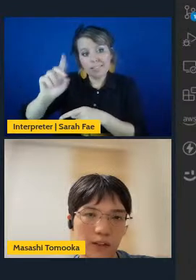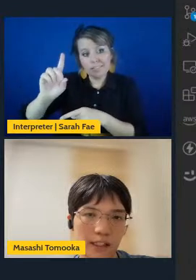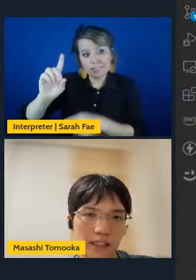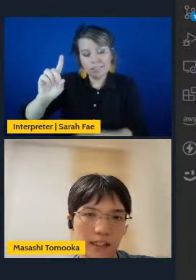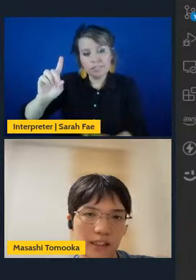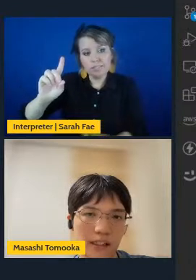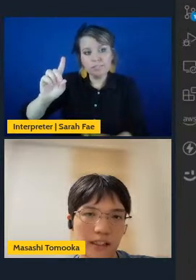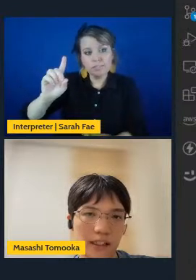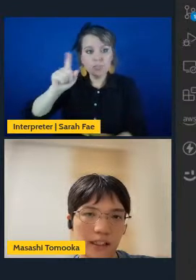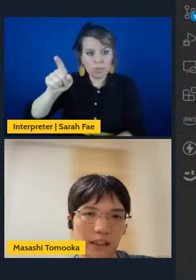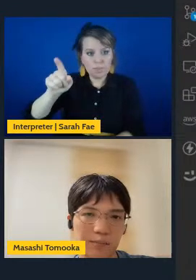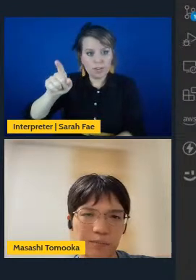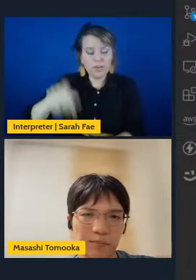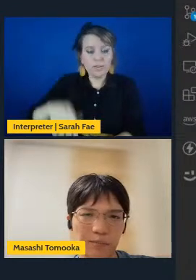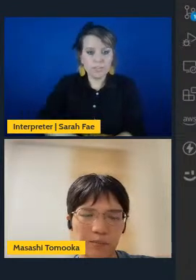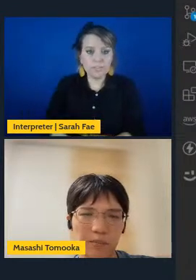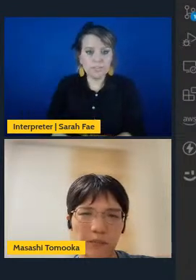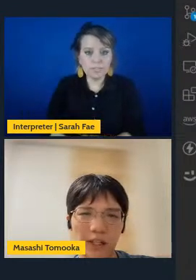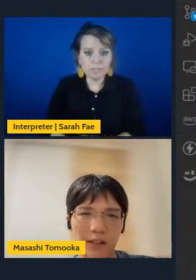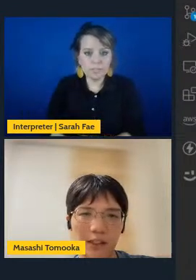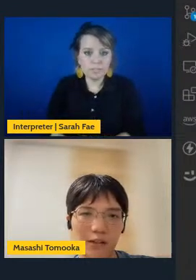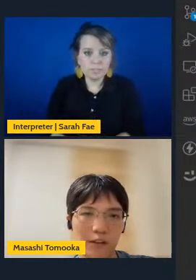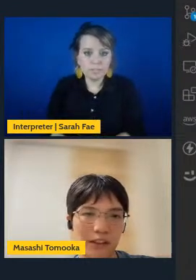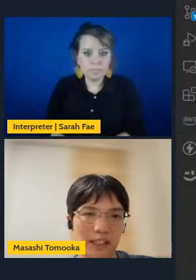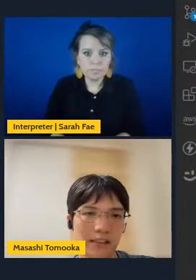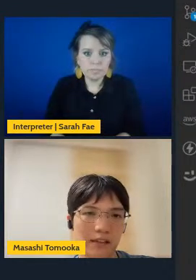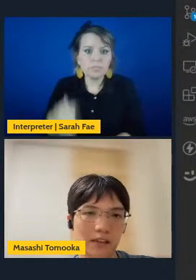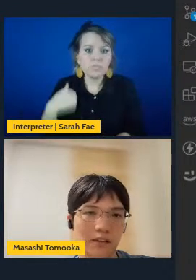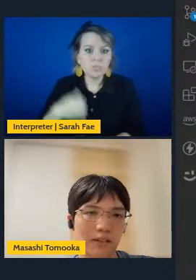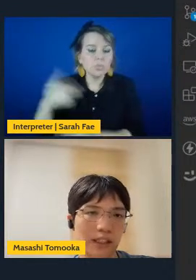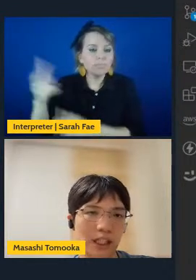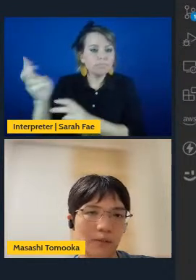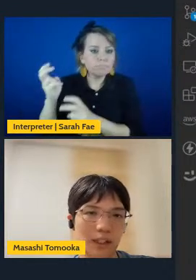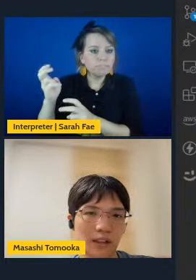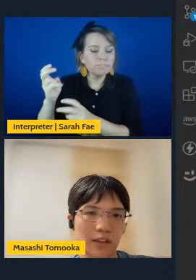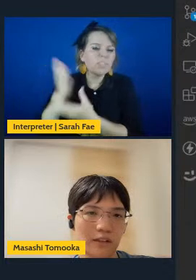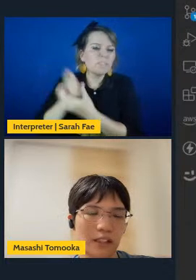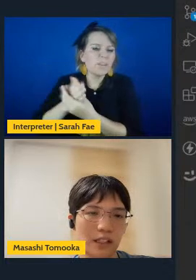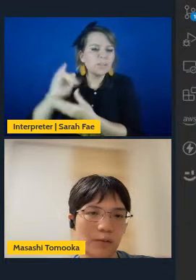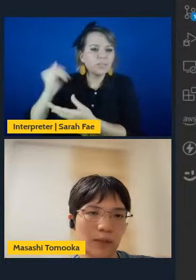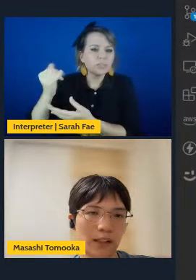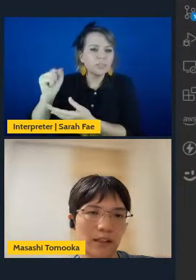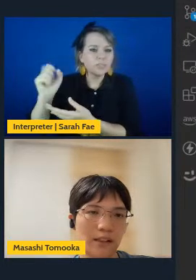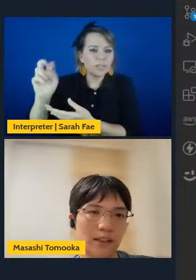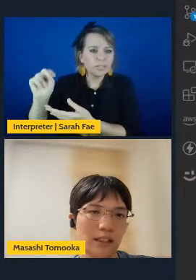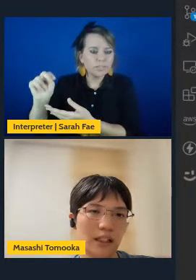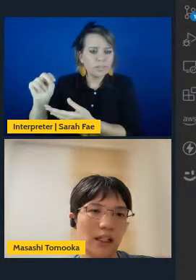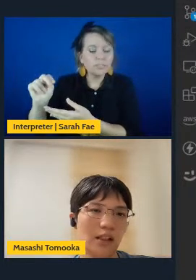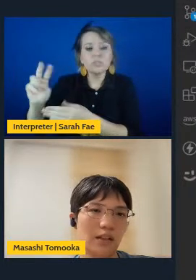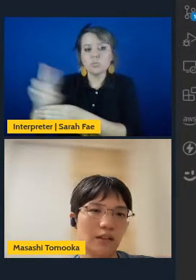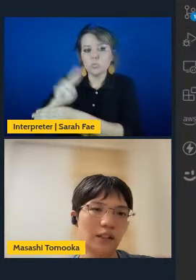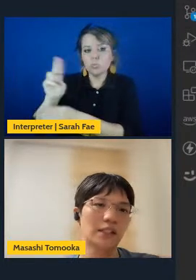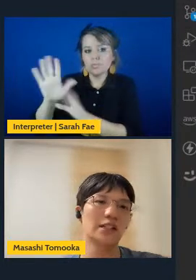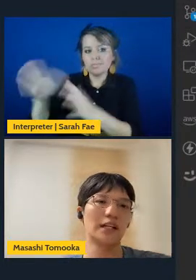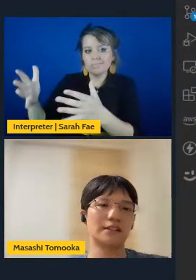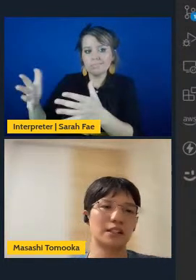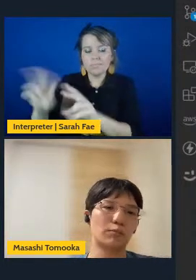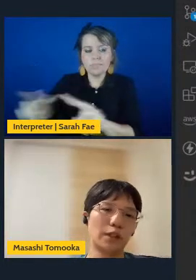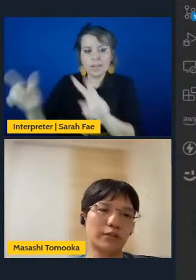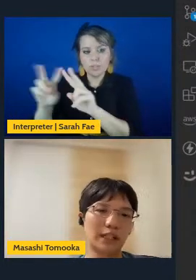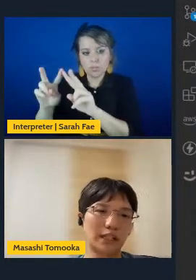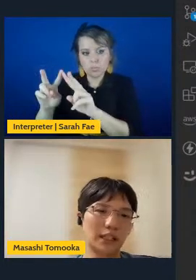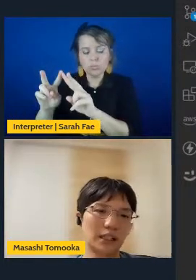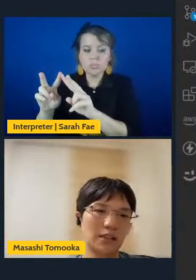We fetch the AWS config JSON on runtime and use the values to